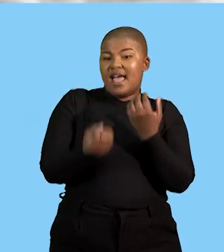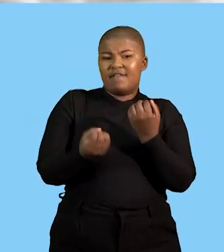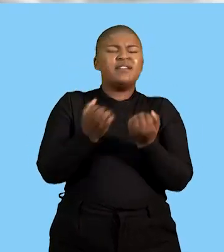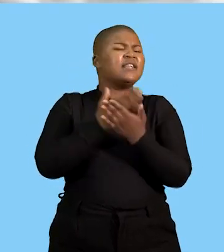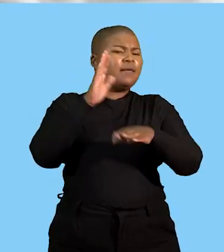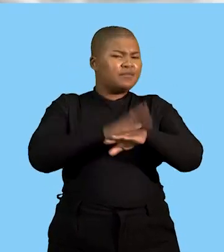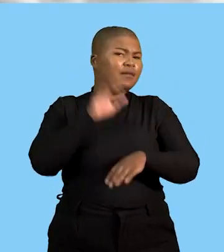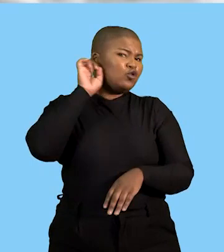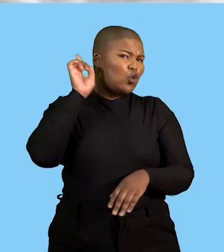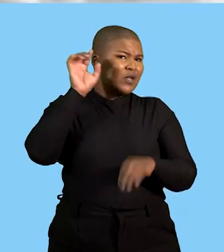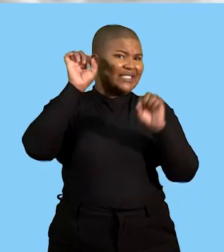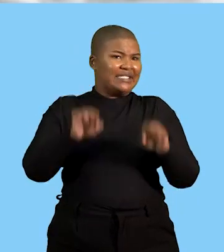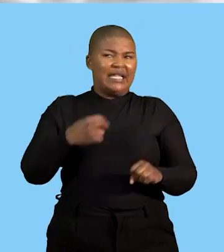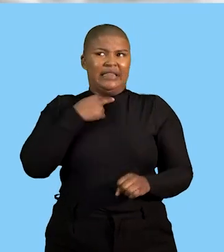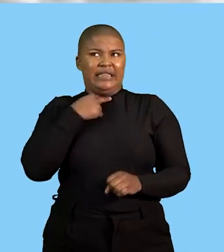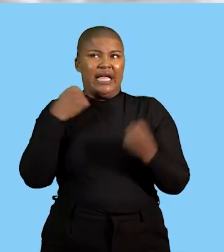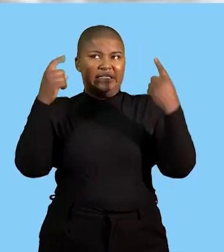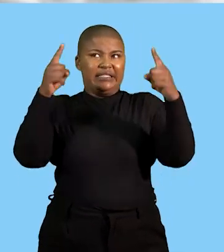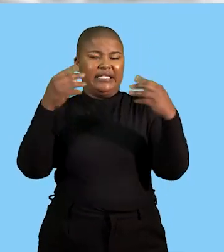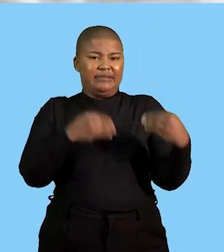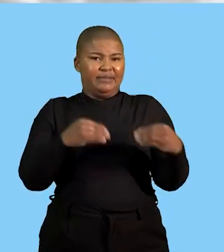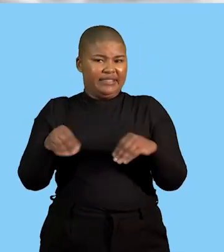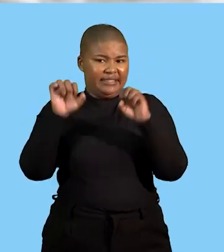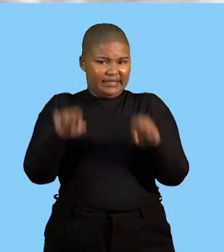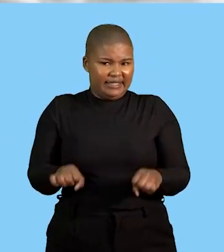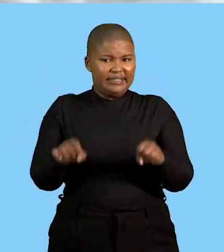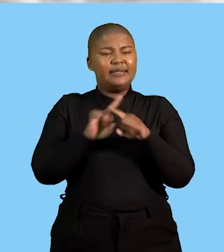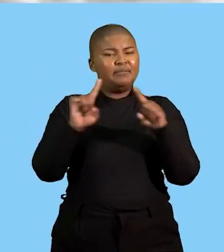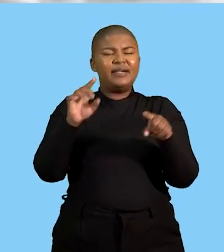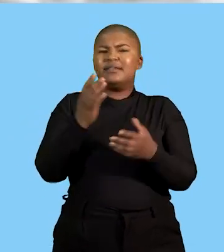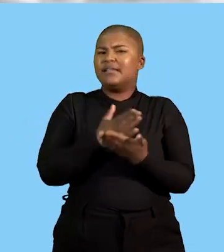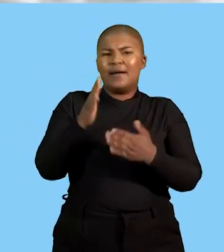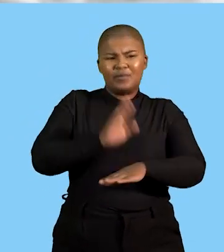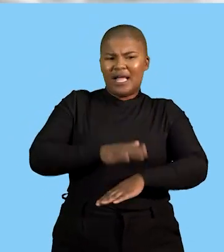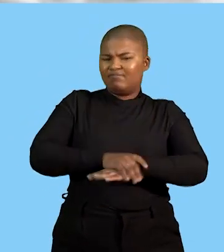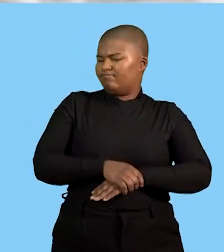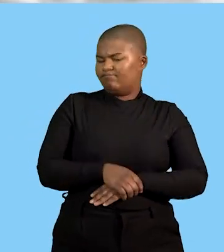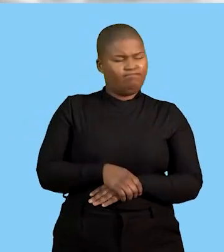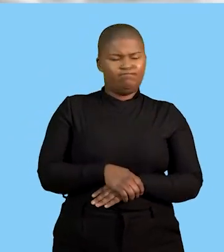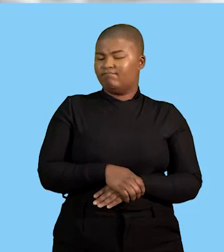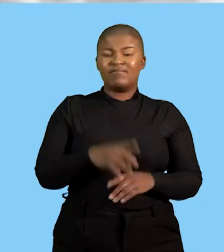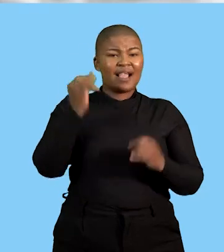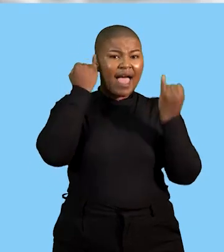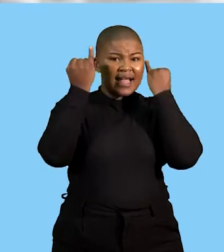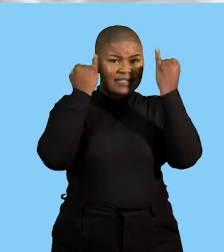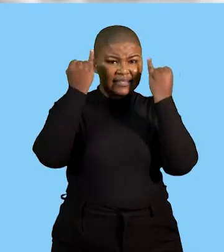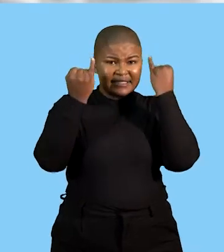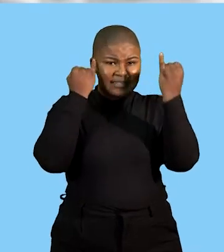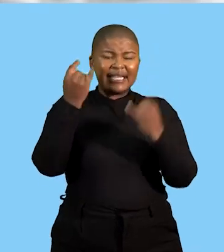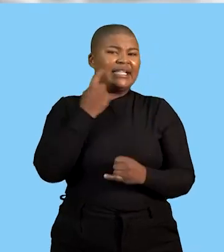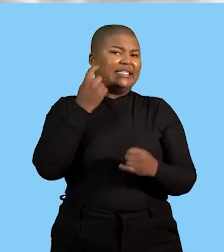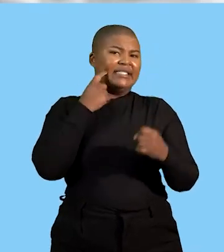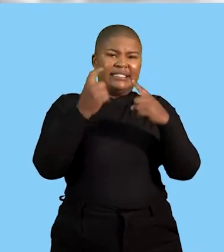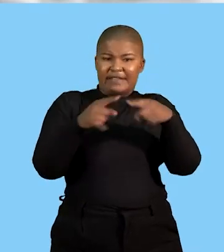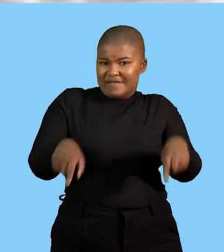always negative. They're not looking into the success of whatever that is being brought into the business. Sometimes creative ideas don't